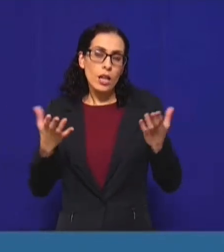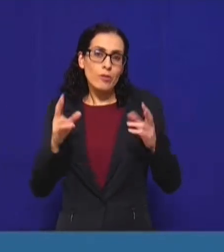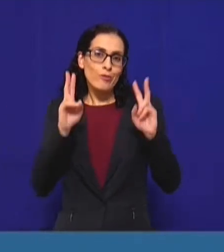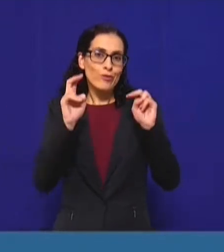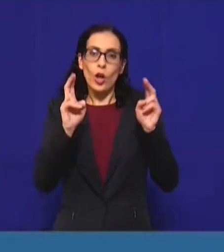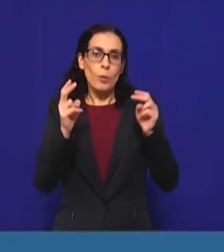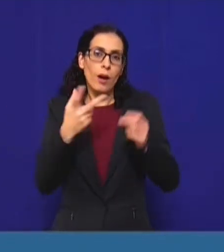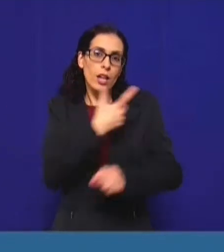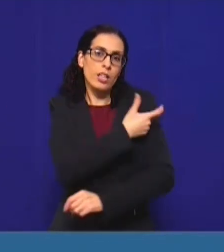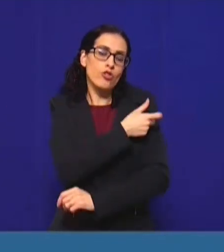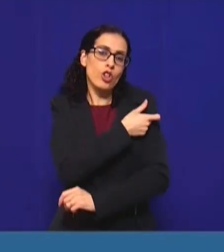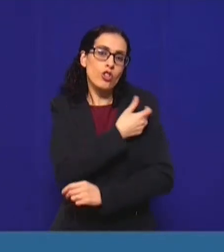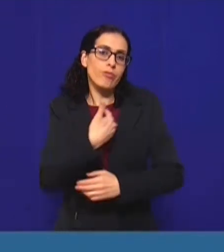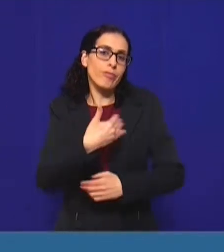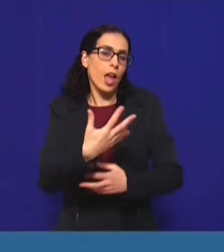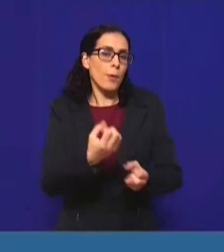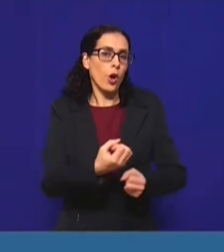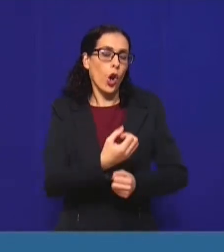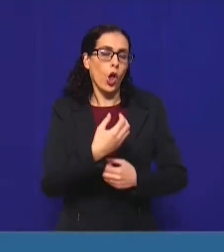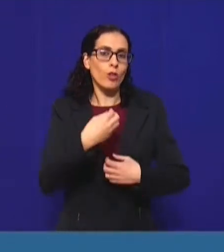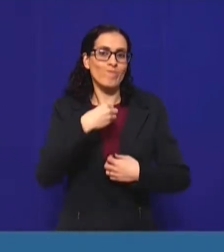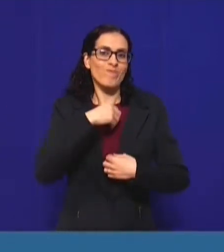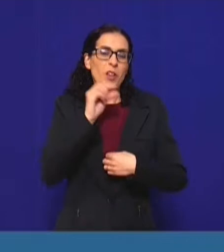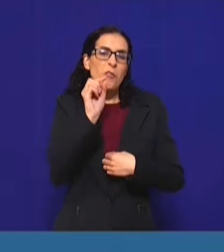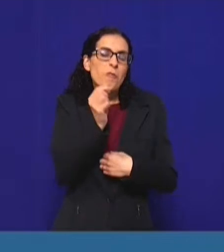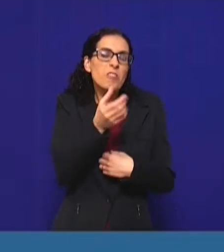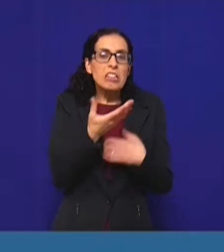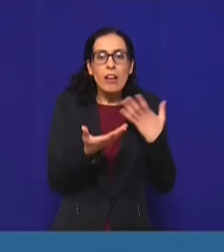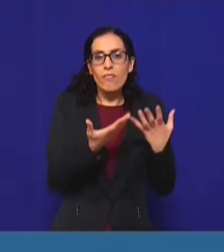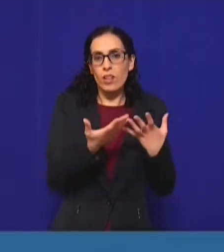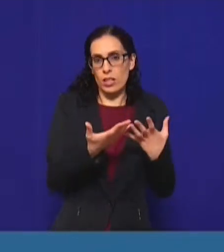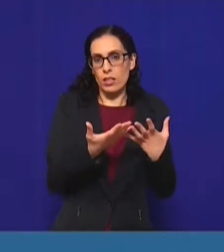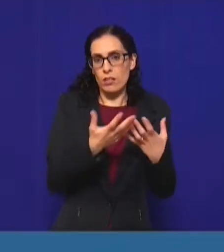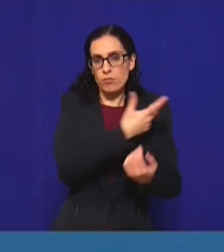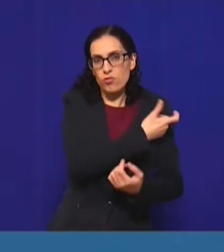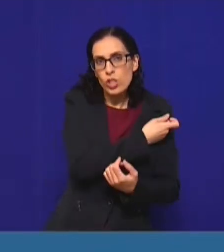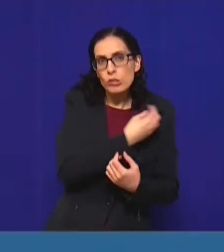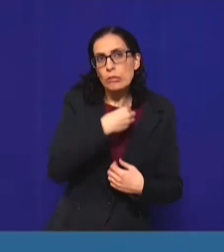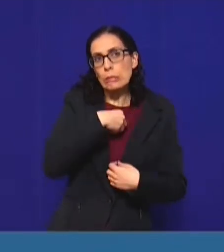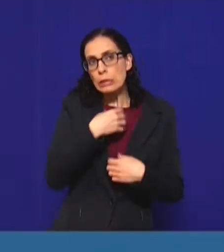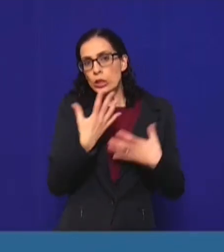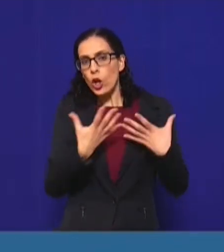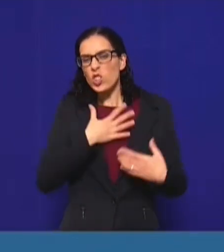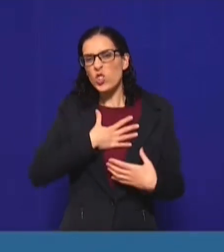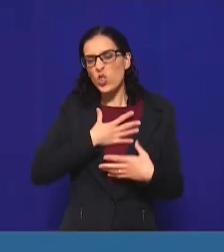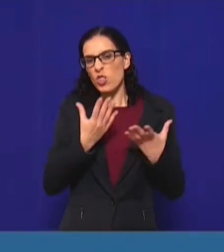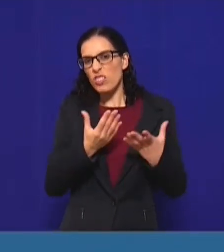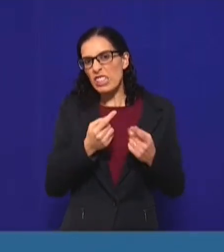li persuni ma jqogħdux jibżgħu li jista' jkollhom is-side effects imma jiġu jieħdu din it-tilqima.